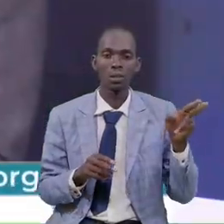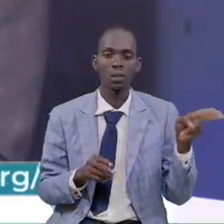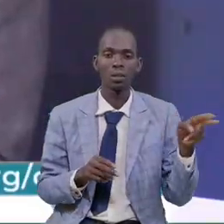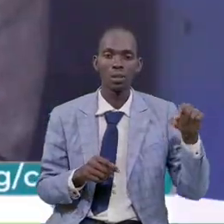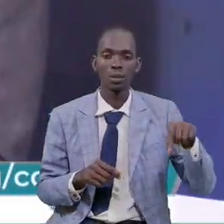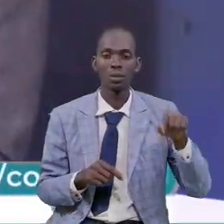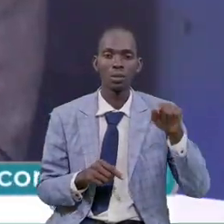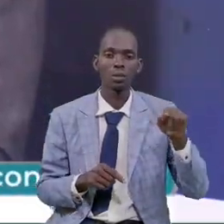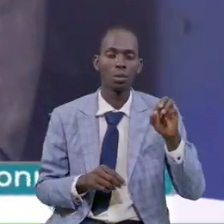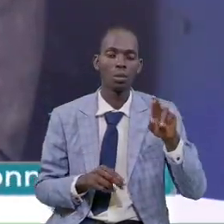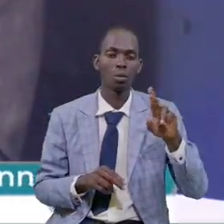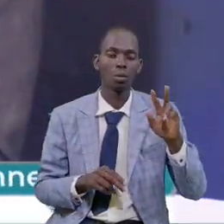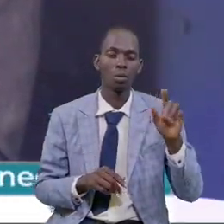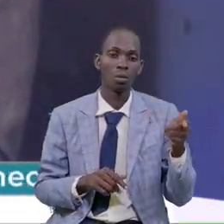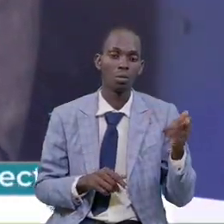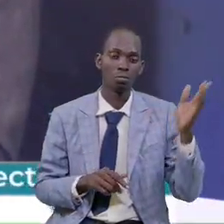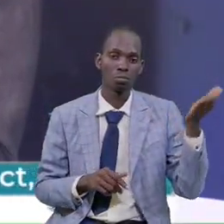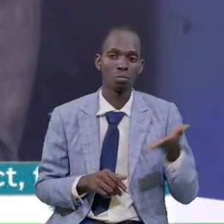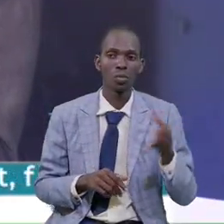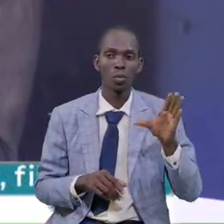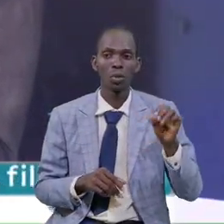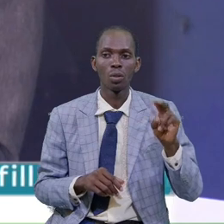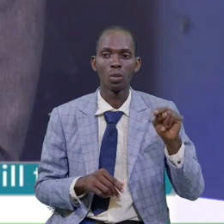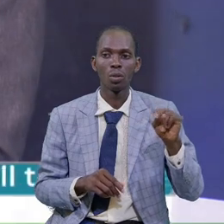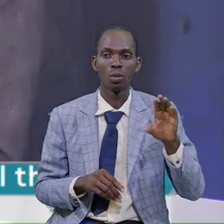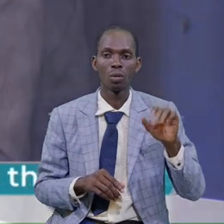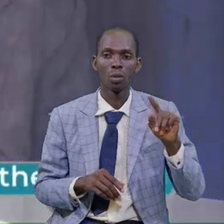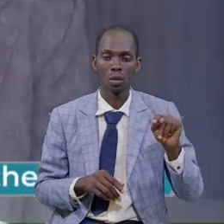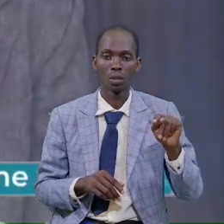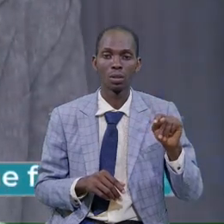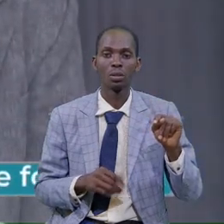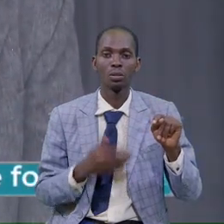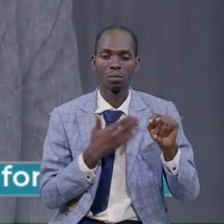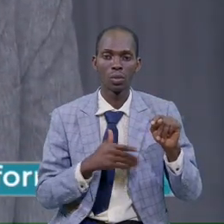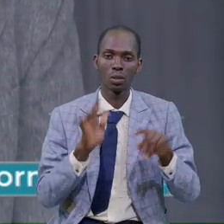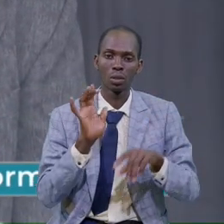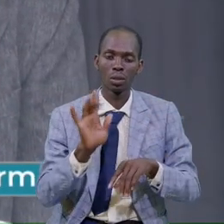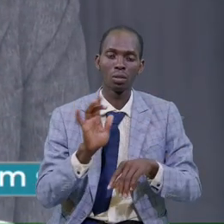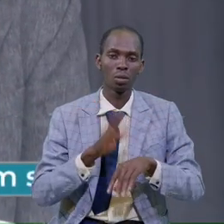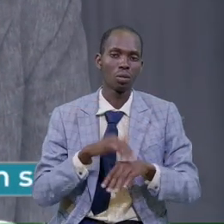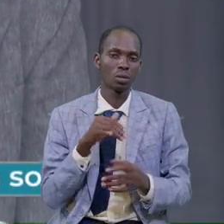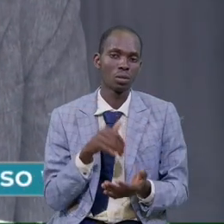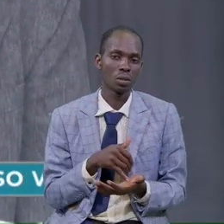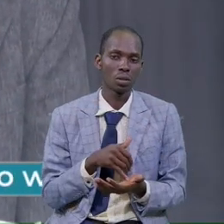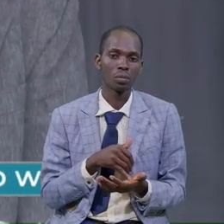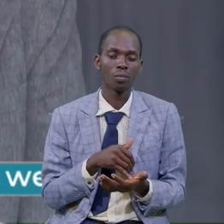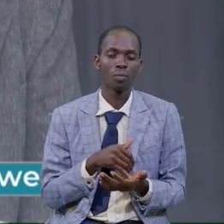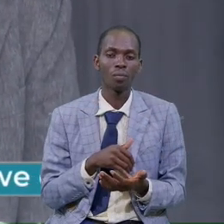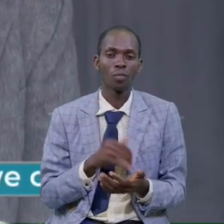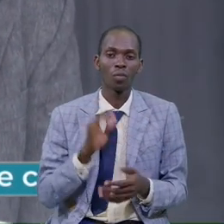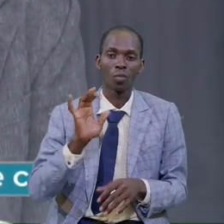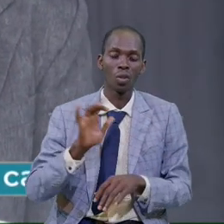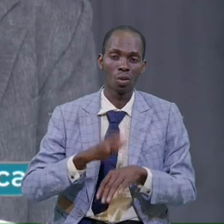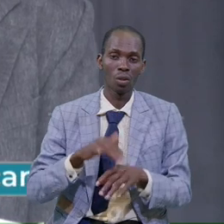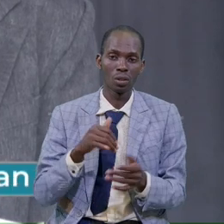displayed on your screen. Please visit the link and fill out the